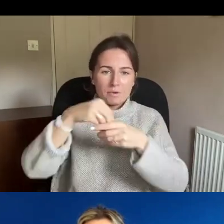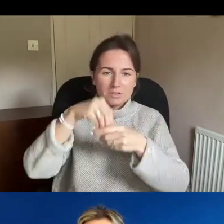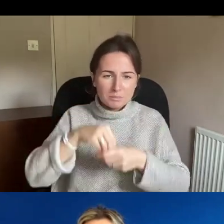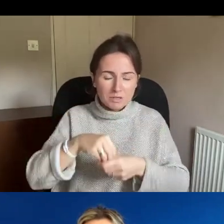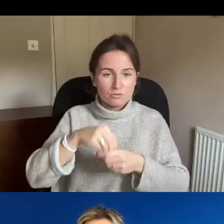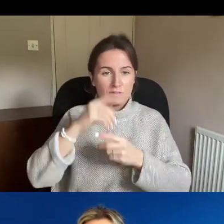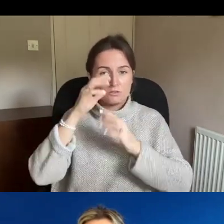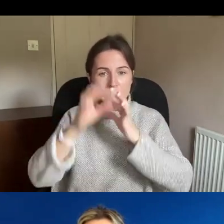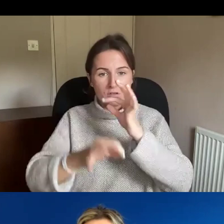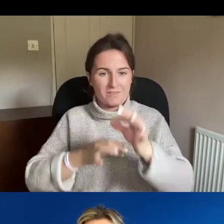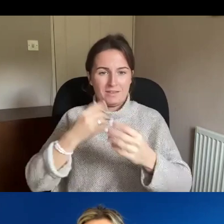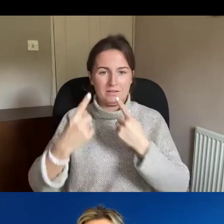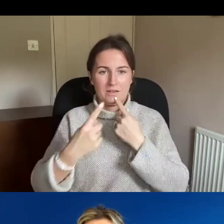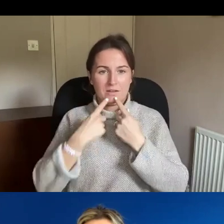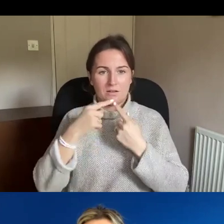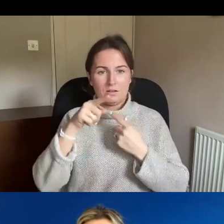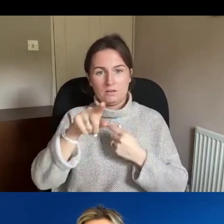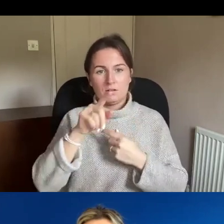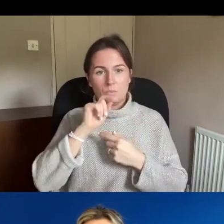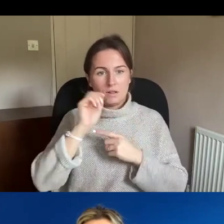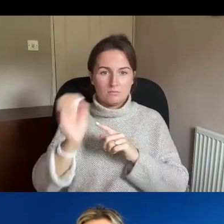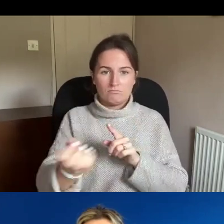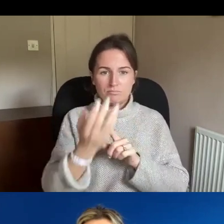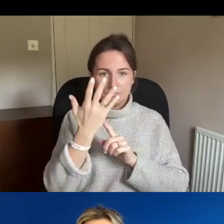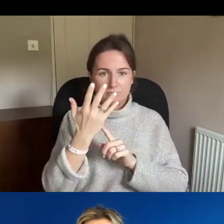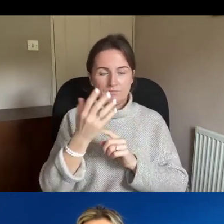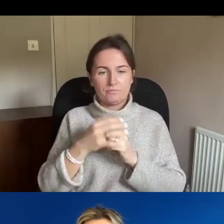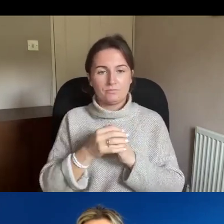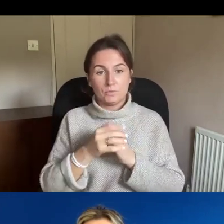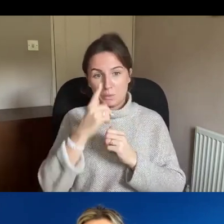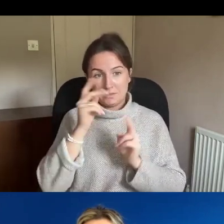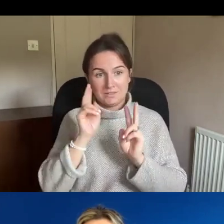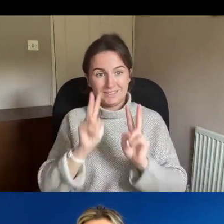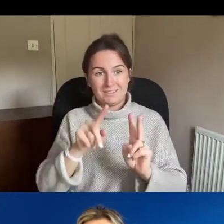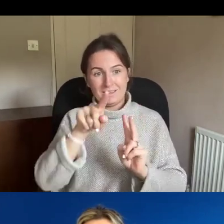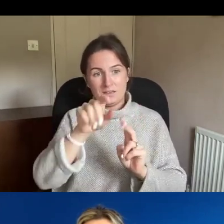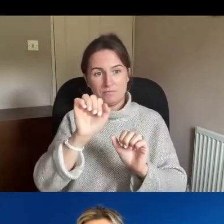data, you can then view those themes